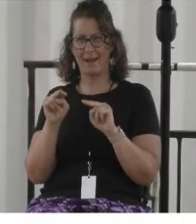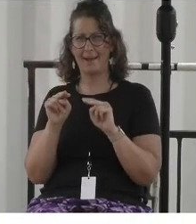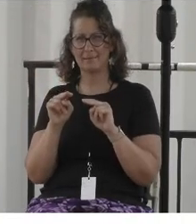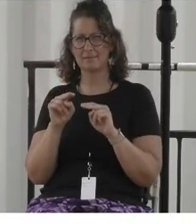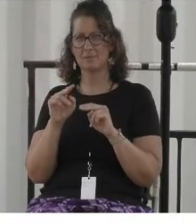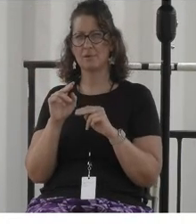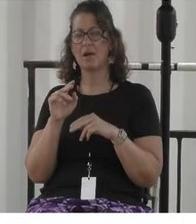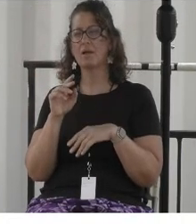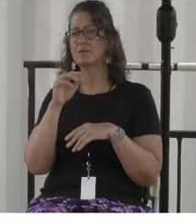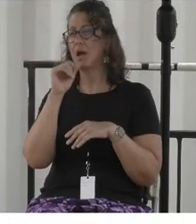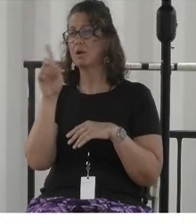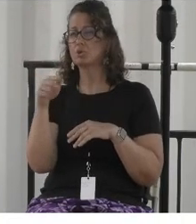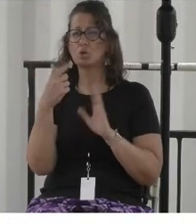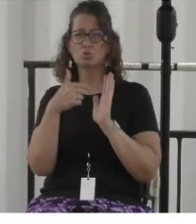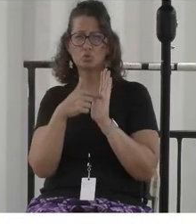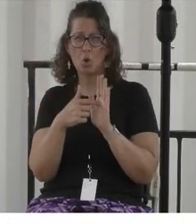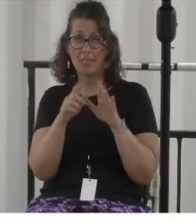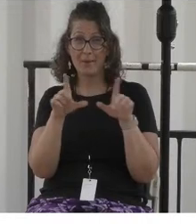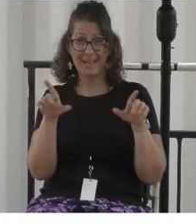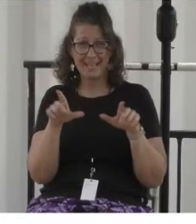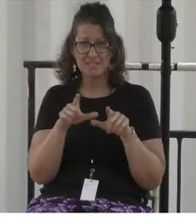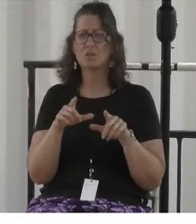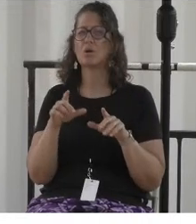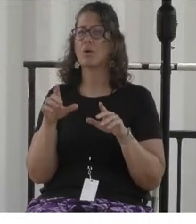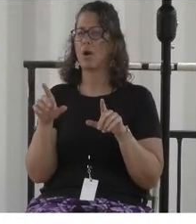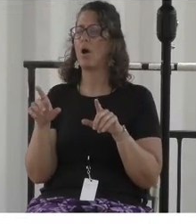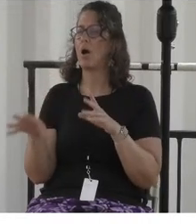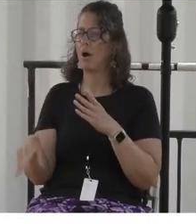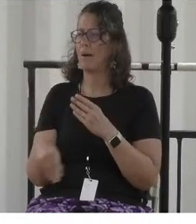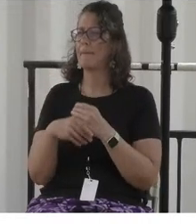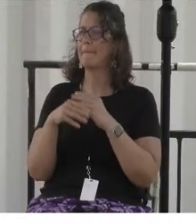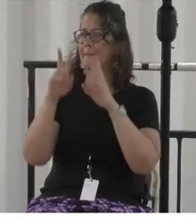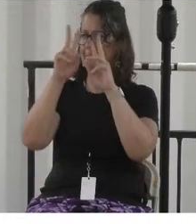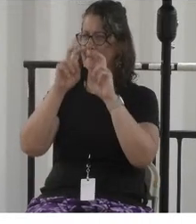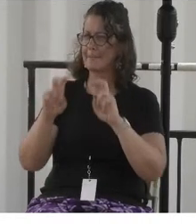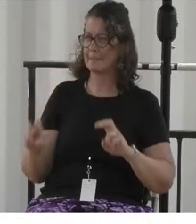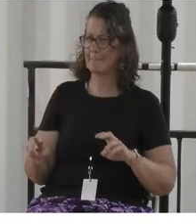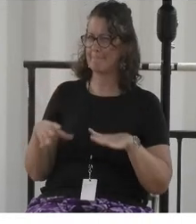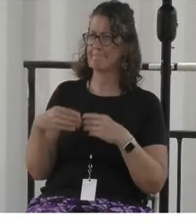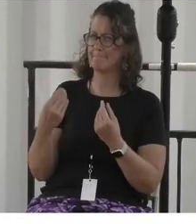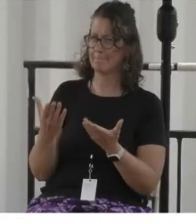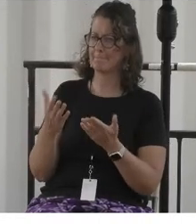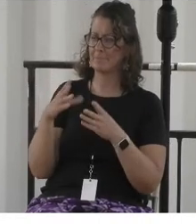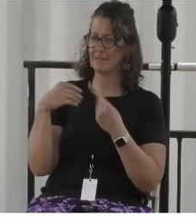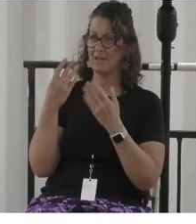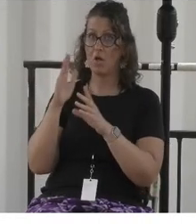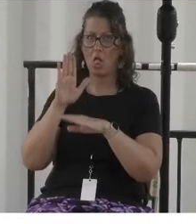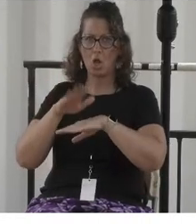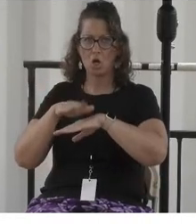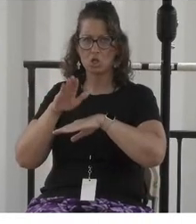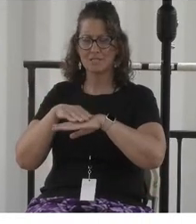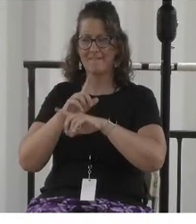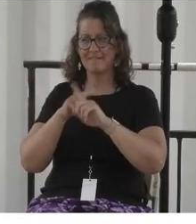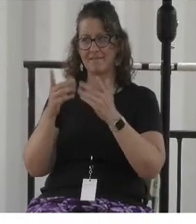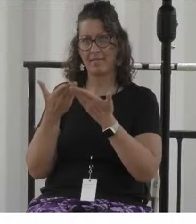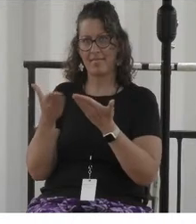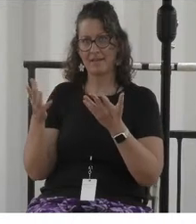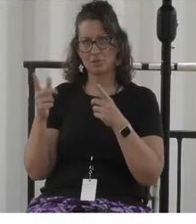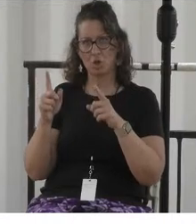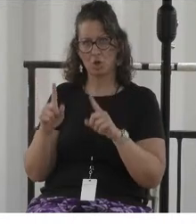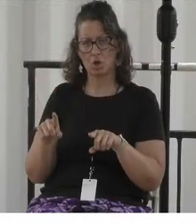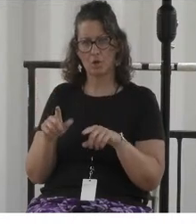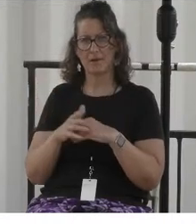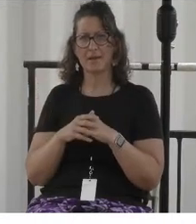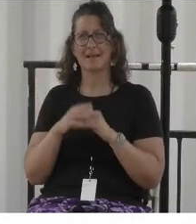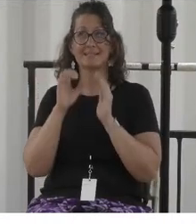not just their location, but also then provide analysis on top of that and give alerts of different things as they occur. So for